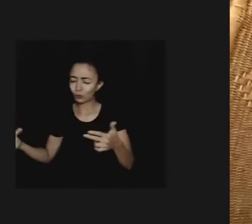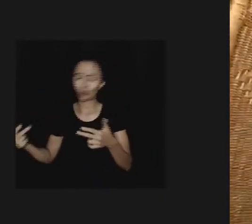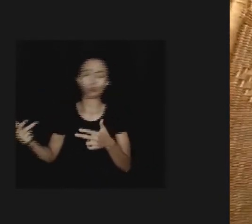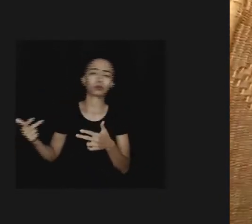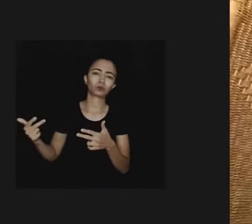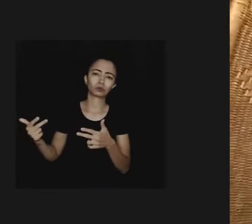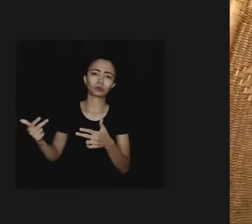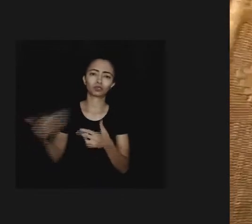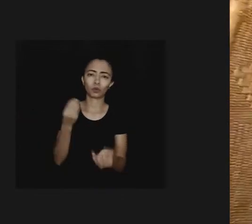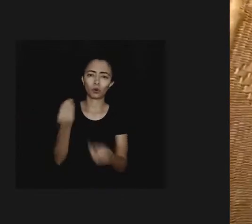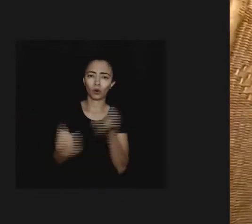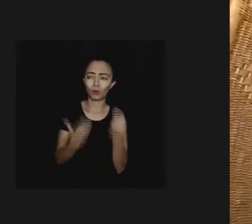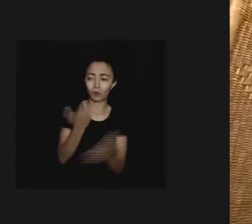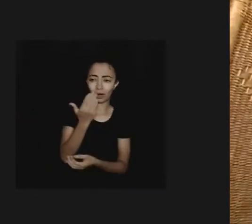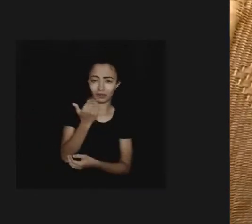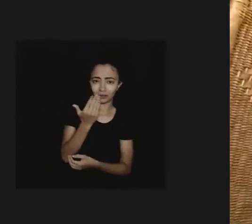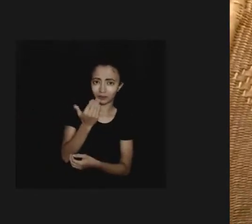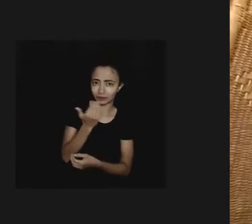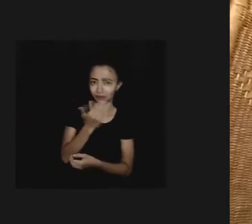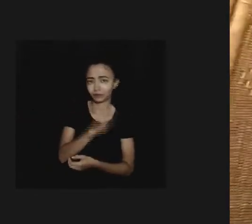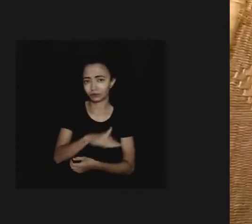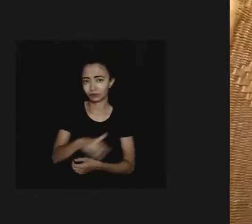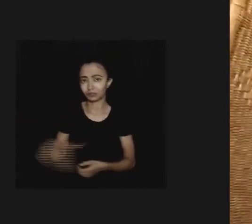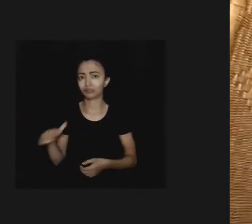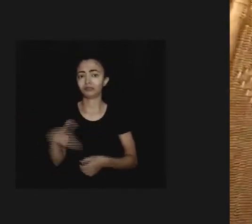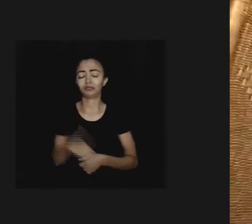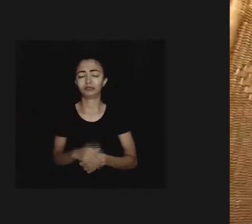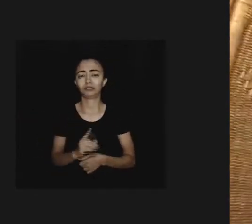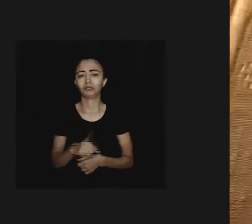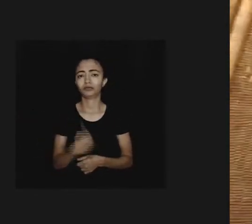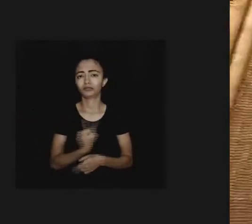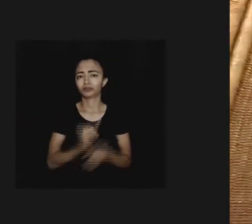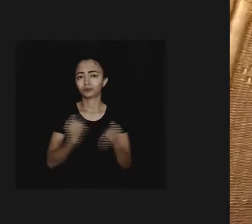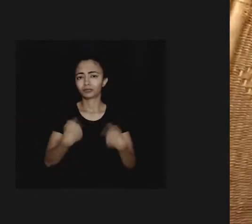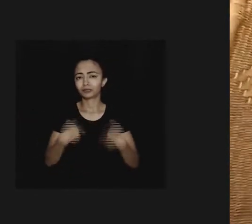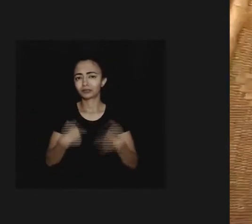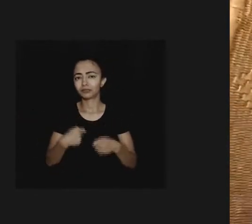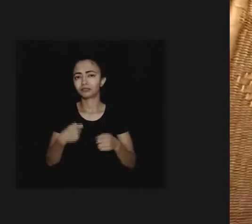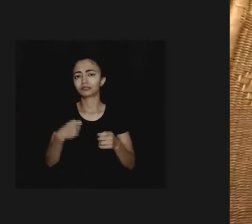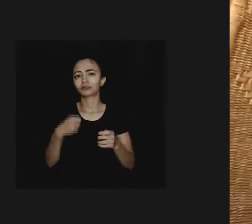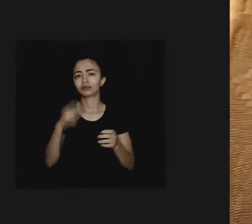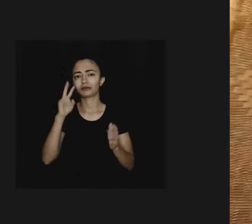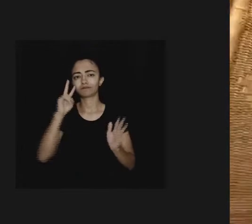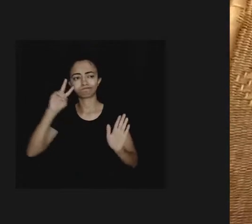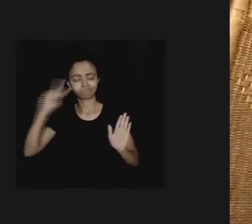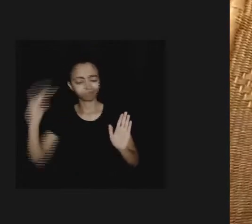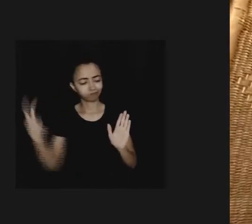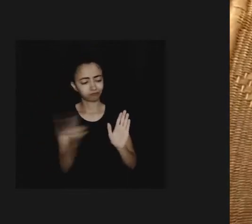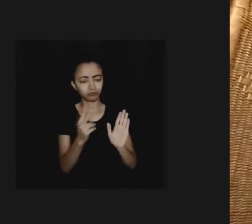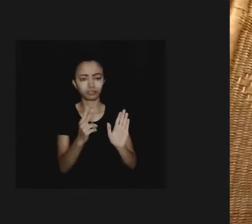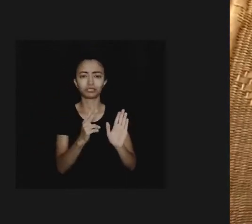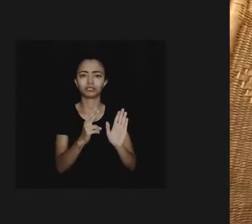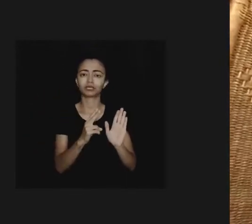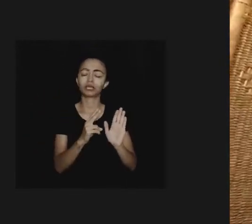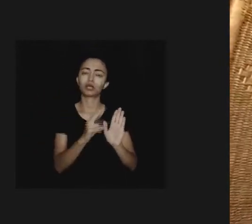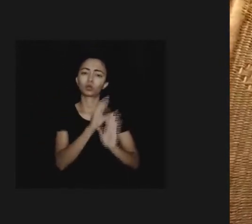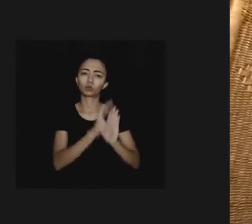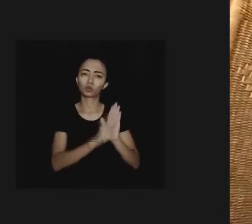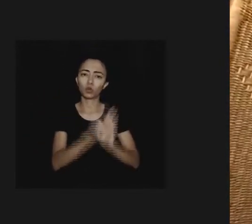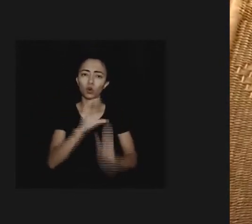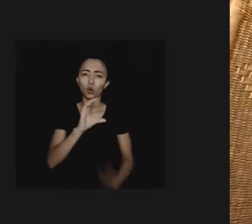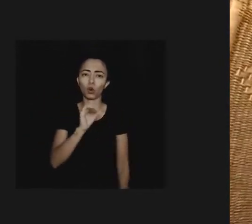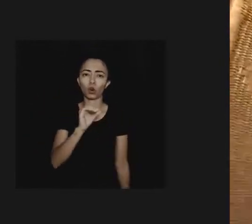the resolutions and can actually cover all these things and close off those